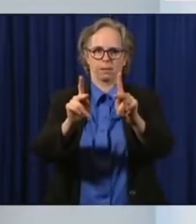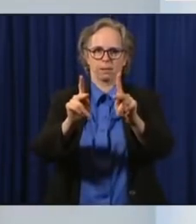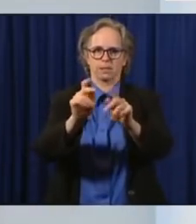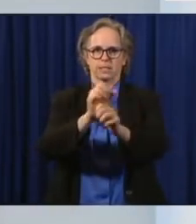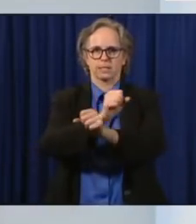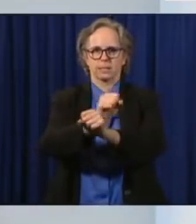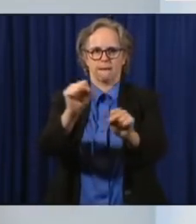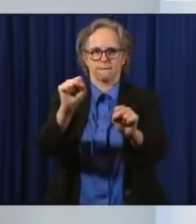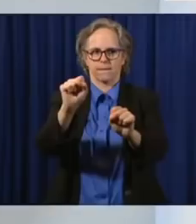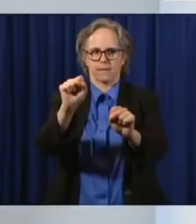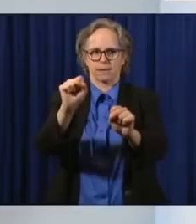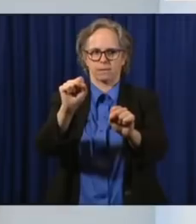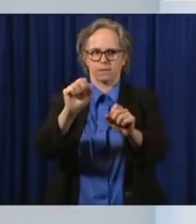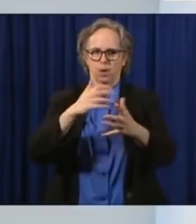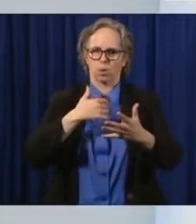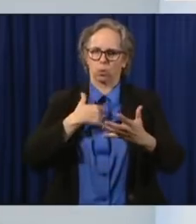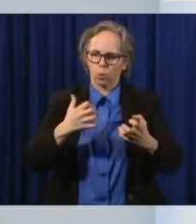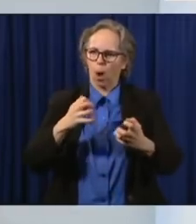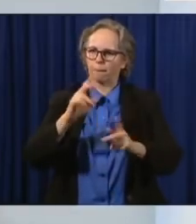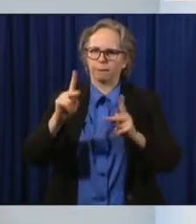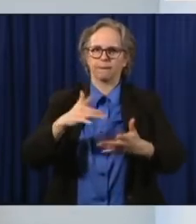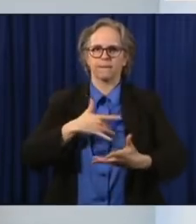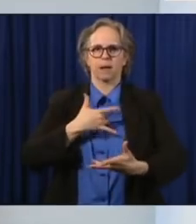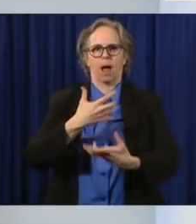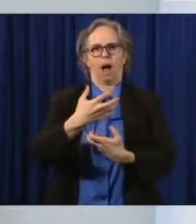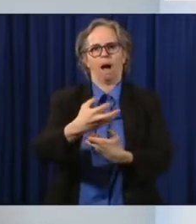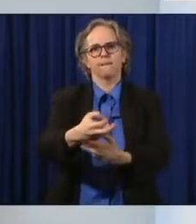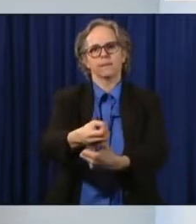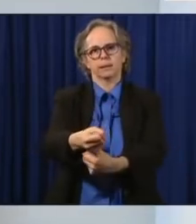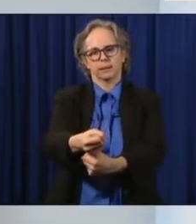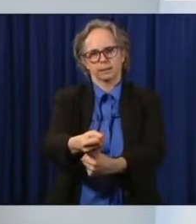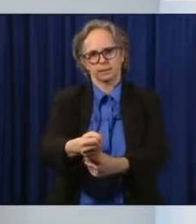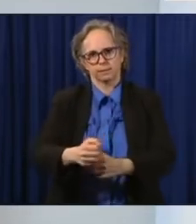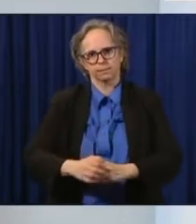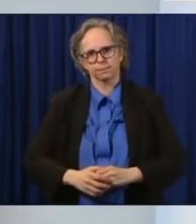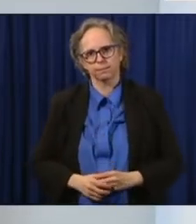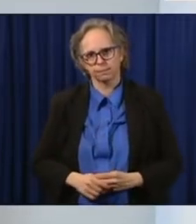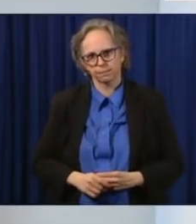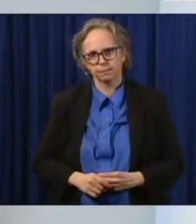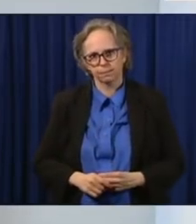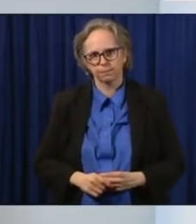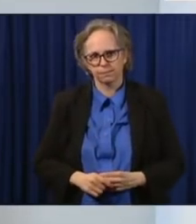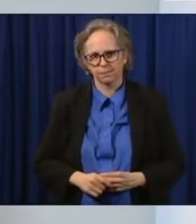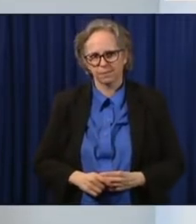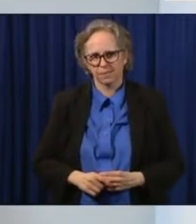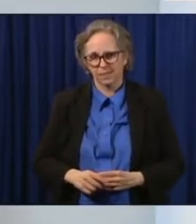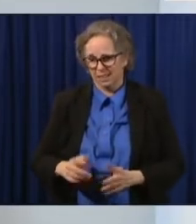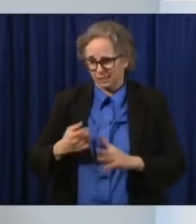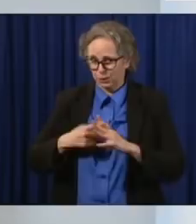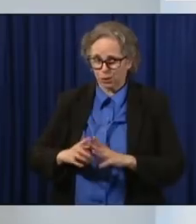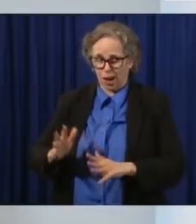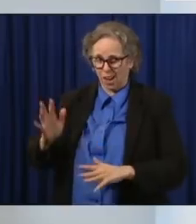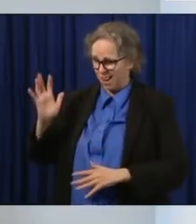that period, throughout all those discussions, starting in early May, we began to open things